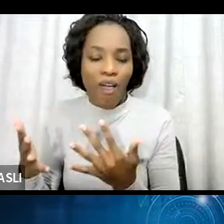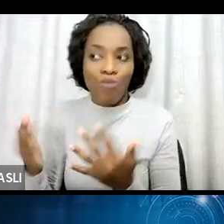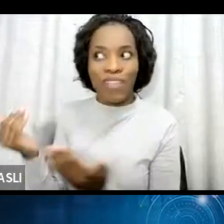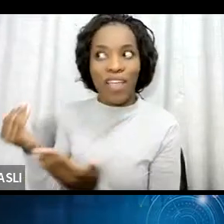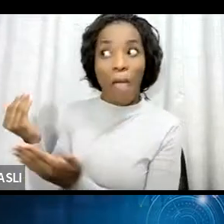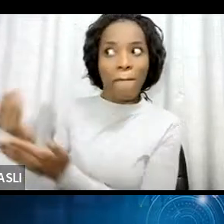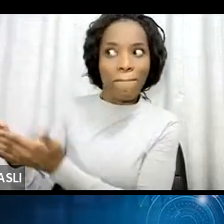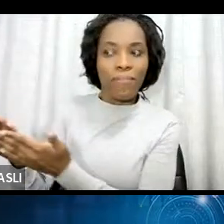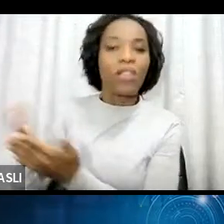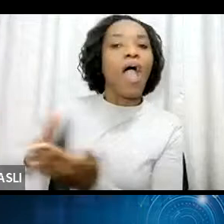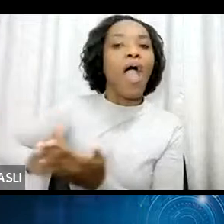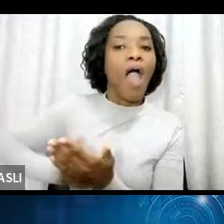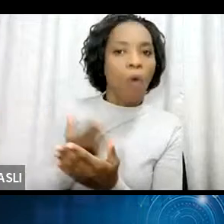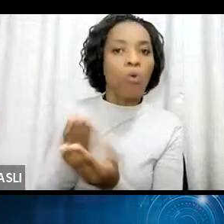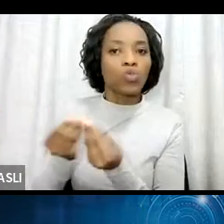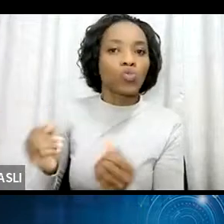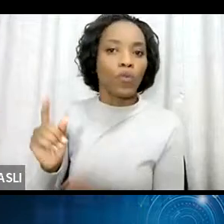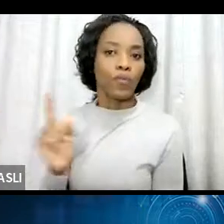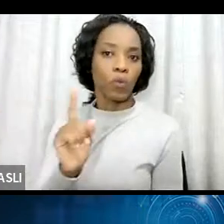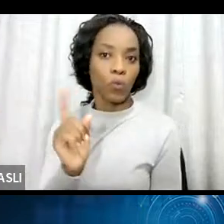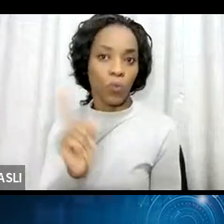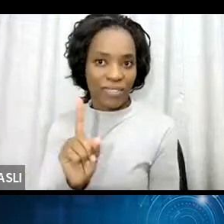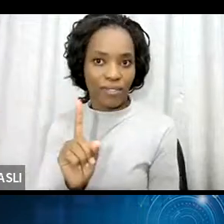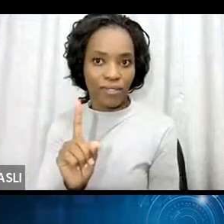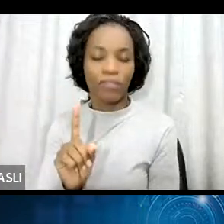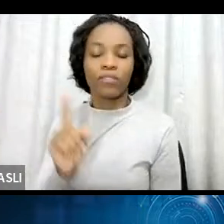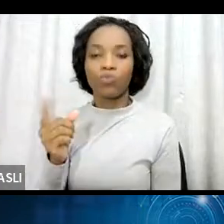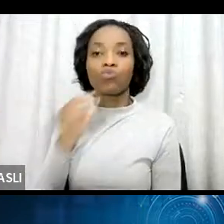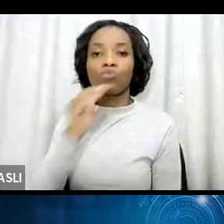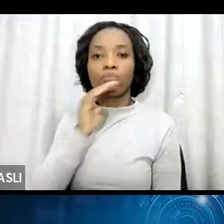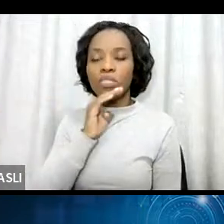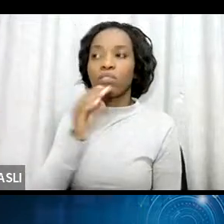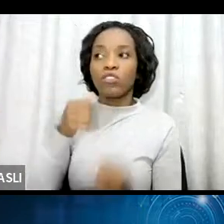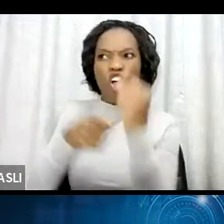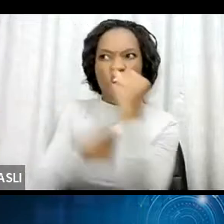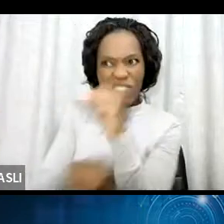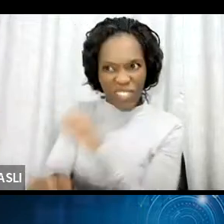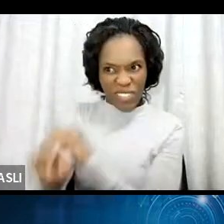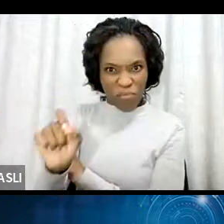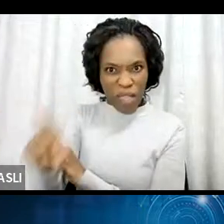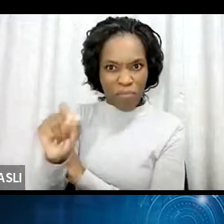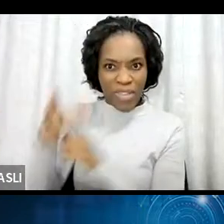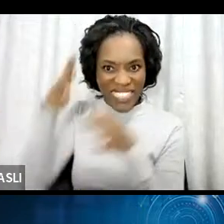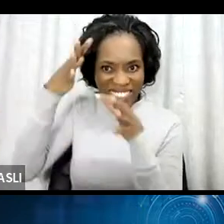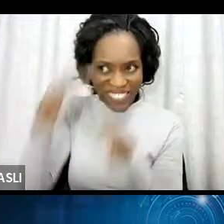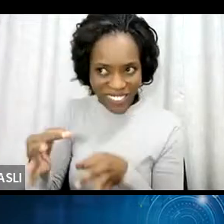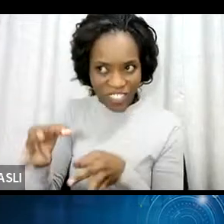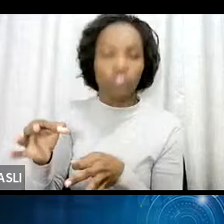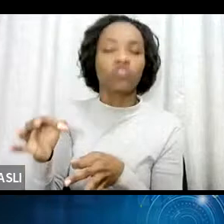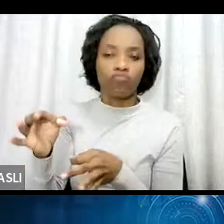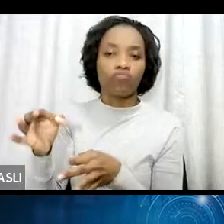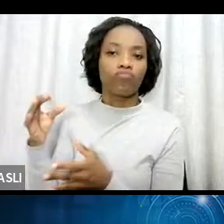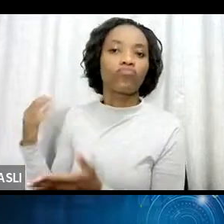appeal that you are lodging with the relevant office that made such a